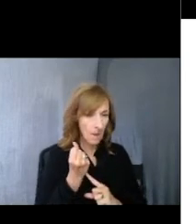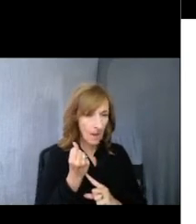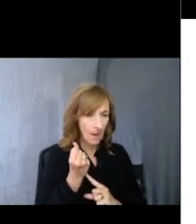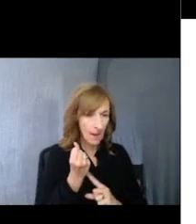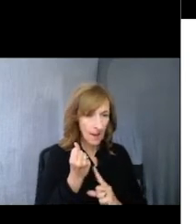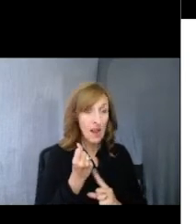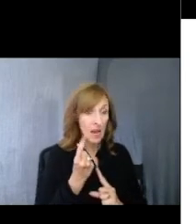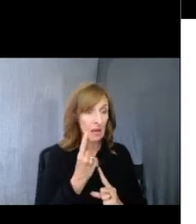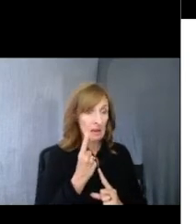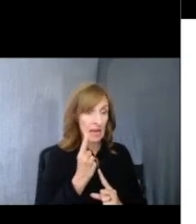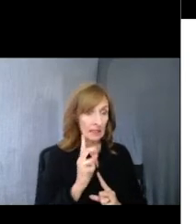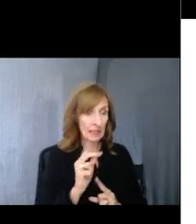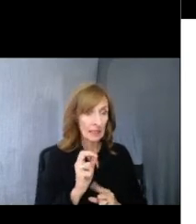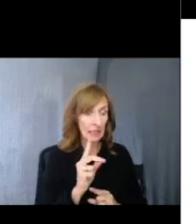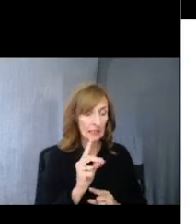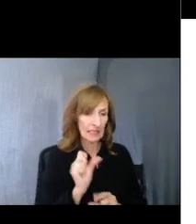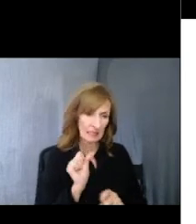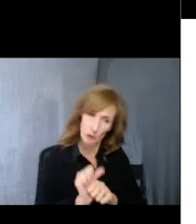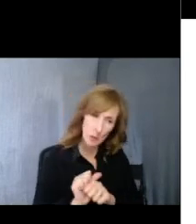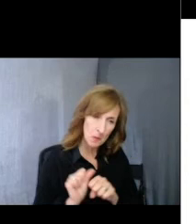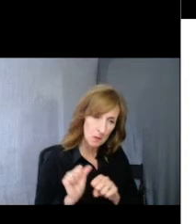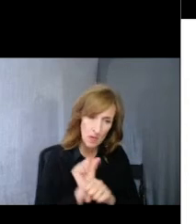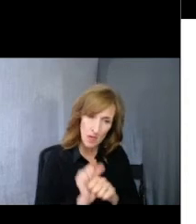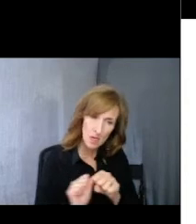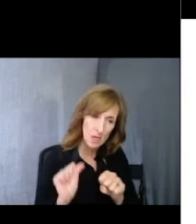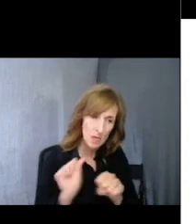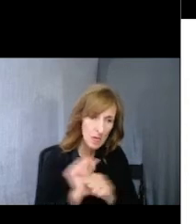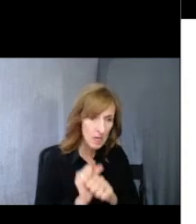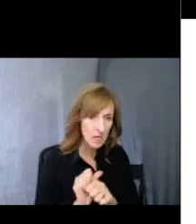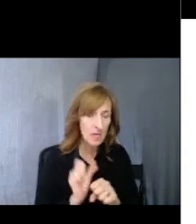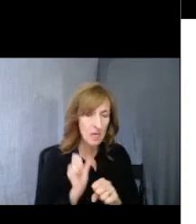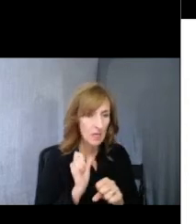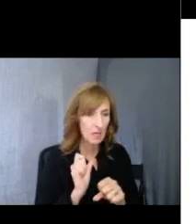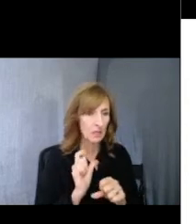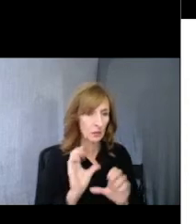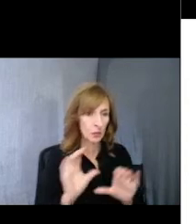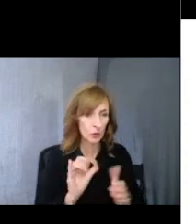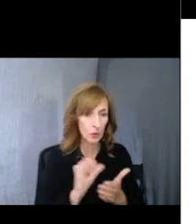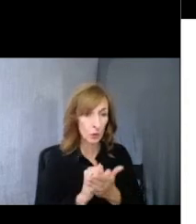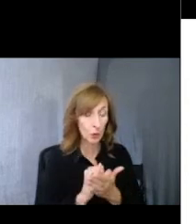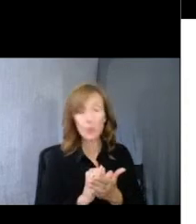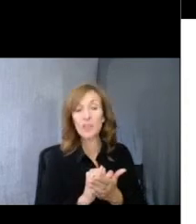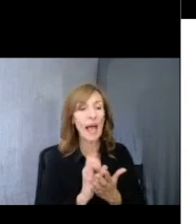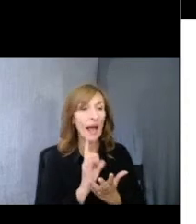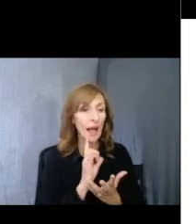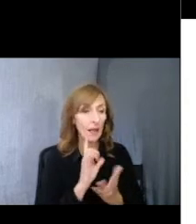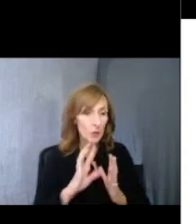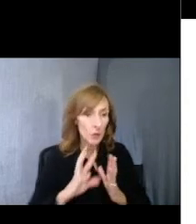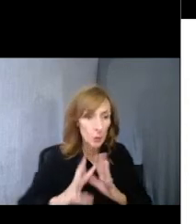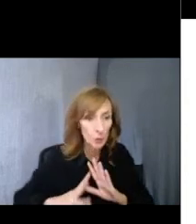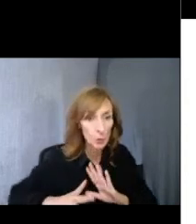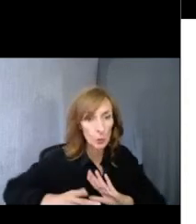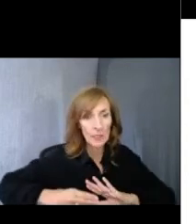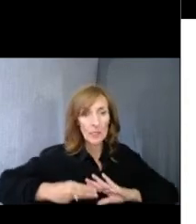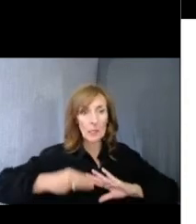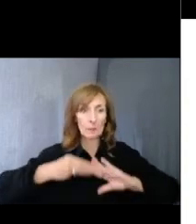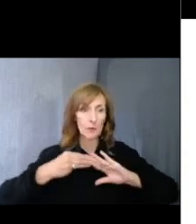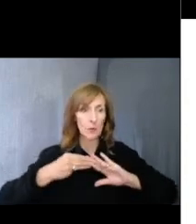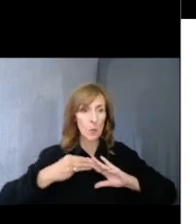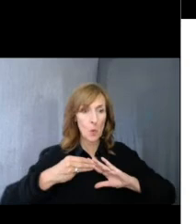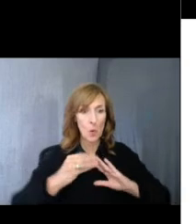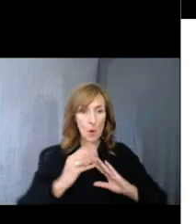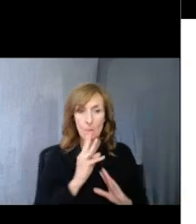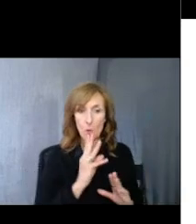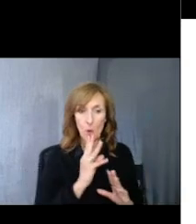that, okay? That's important. Your kidney has to be functioning normally to reabsorb water and concentrate urine. That's a